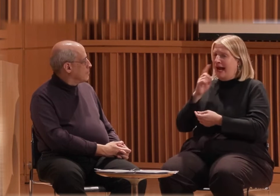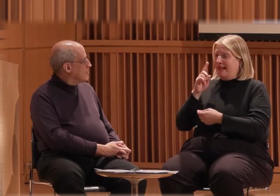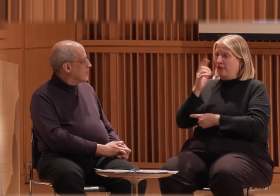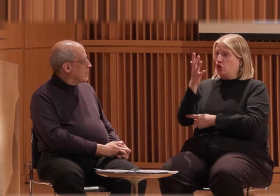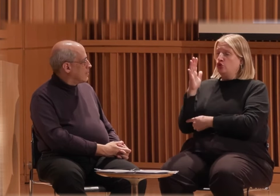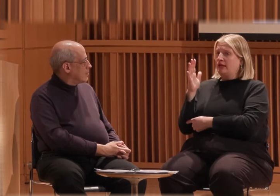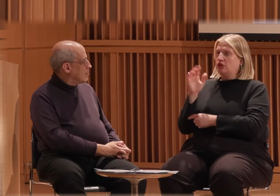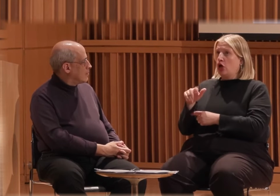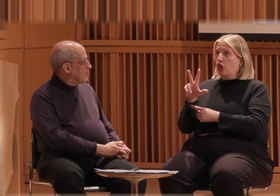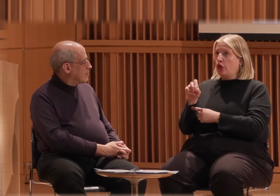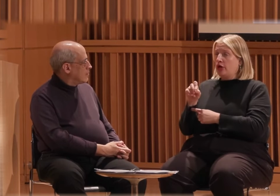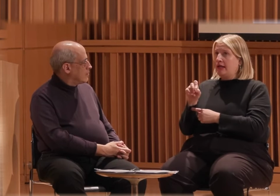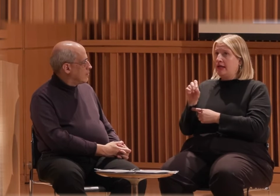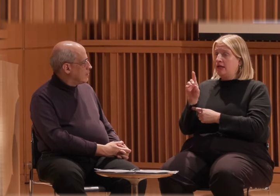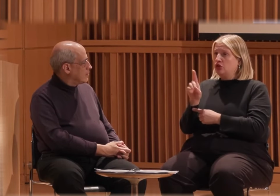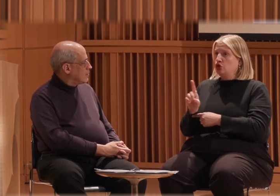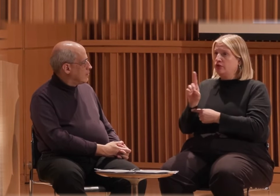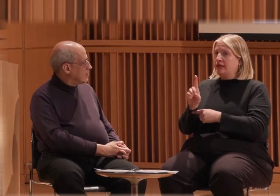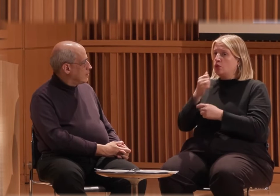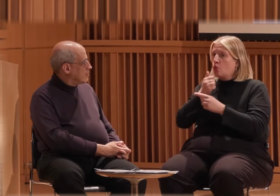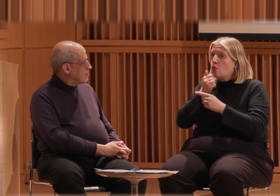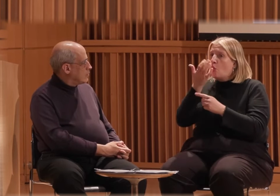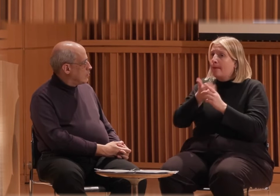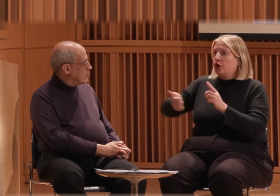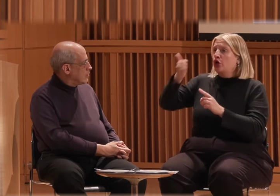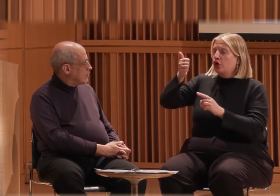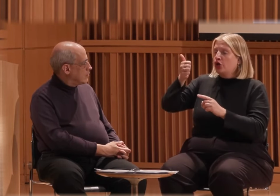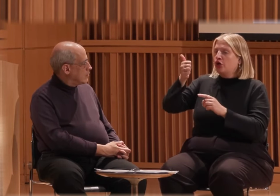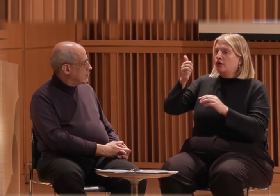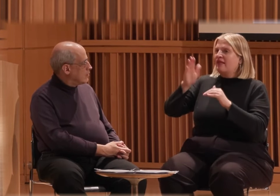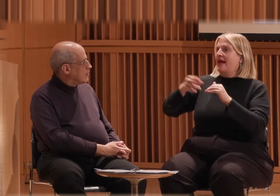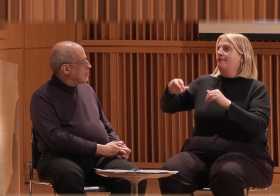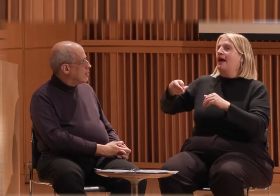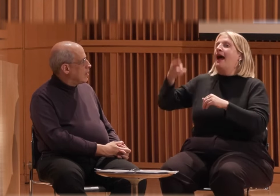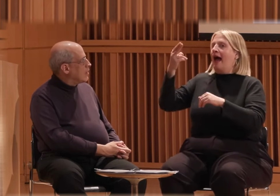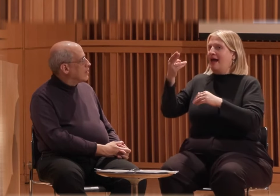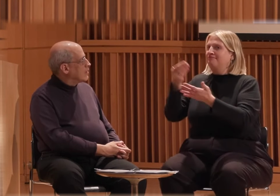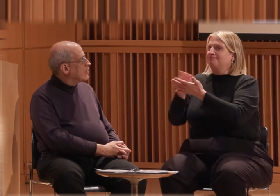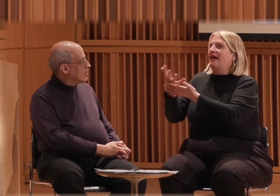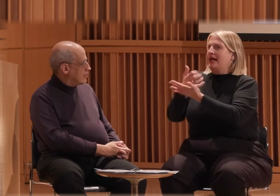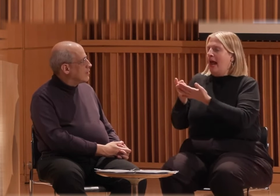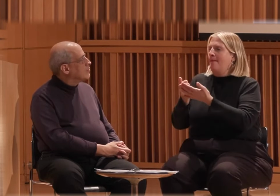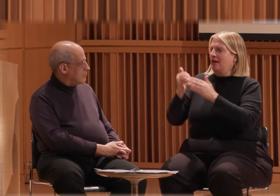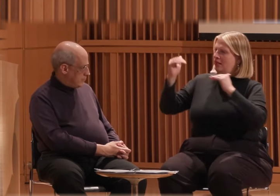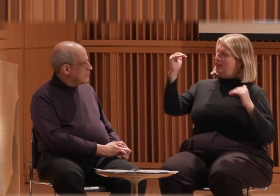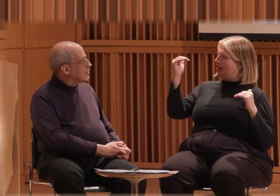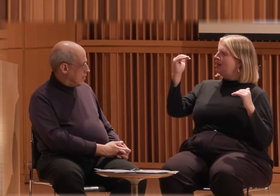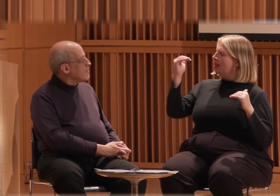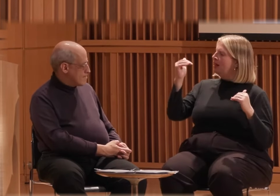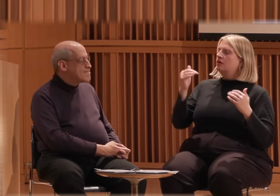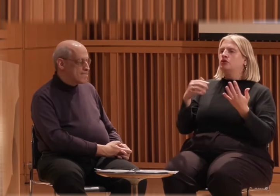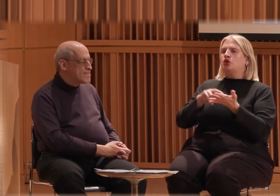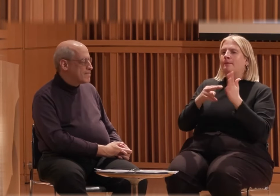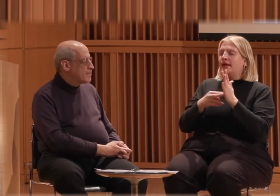degrees warmer than high-income neighborhoods during heat waves. And so that makes me think about, you talked